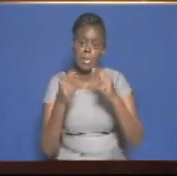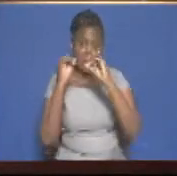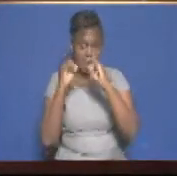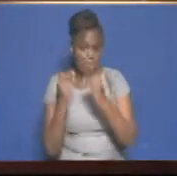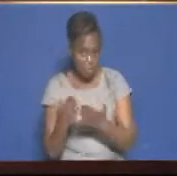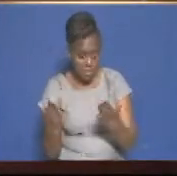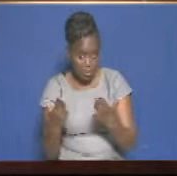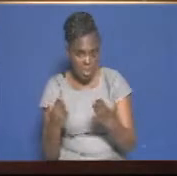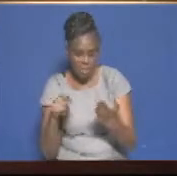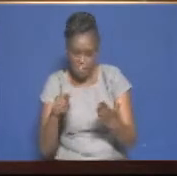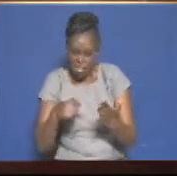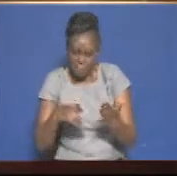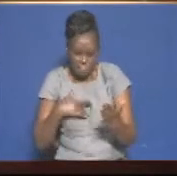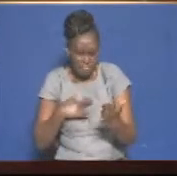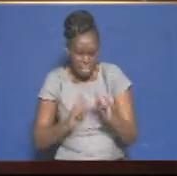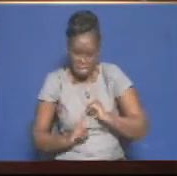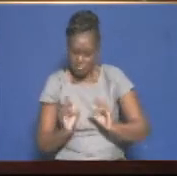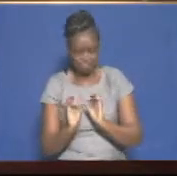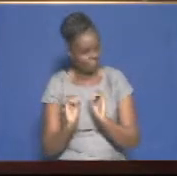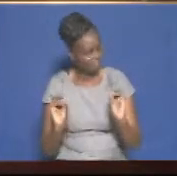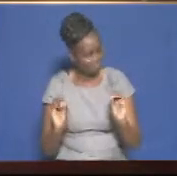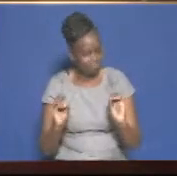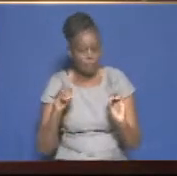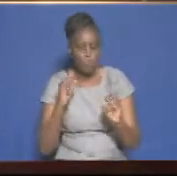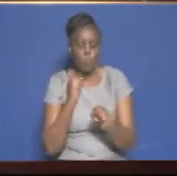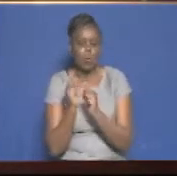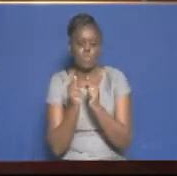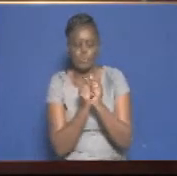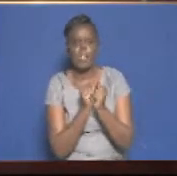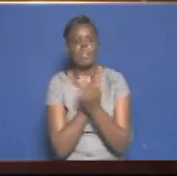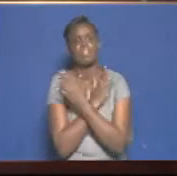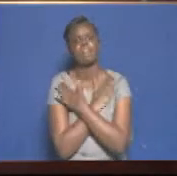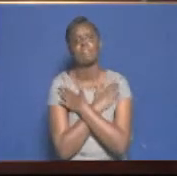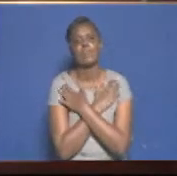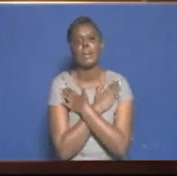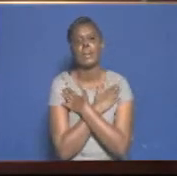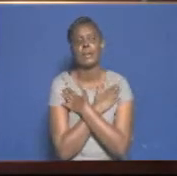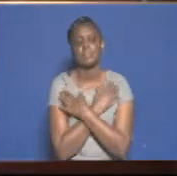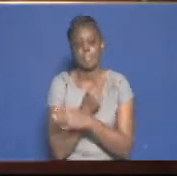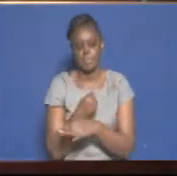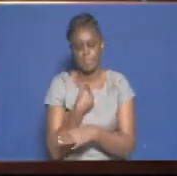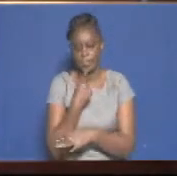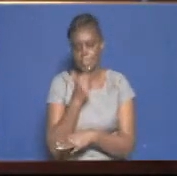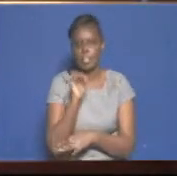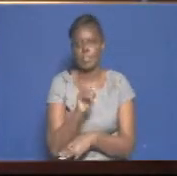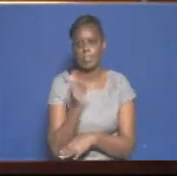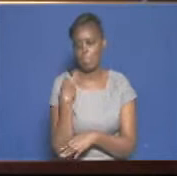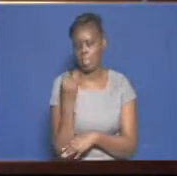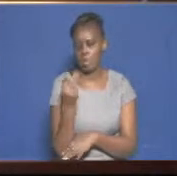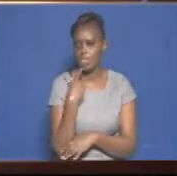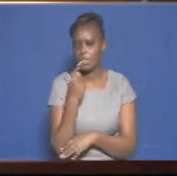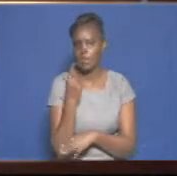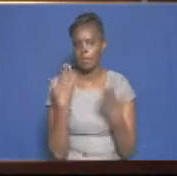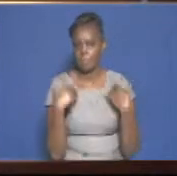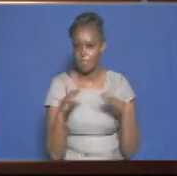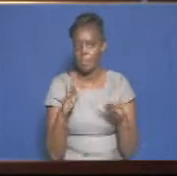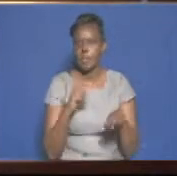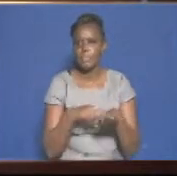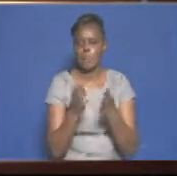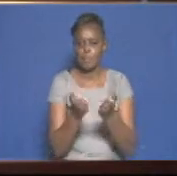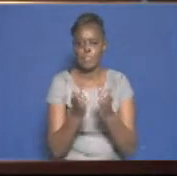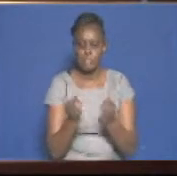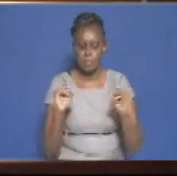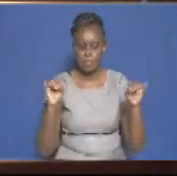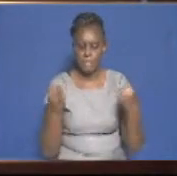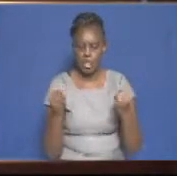hold any grudge, and he will treat you like you are his friend. I think that I said yesterday, Honorable Speaker, when we received the news of